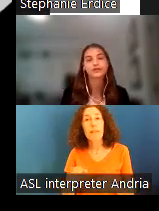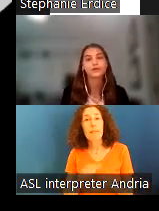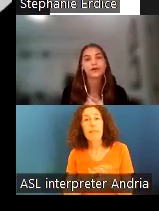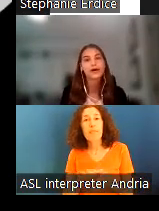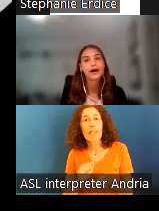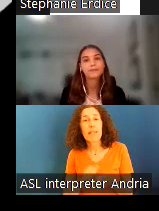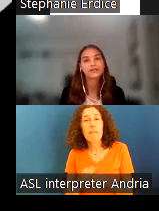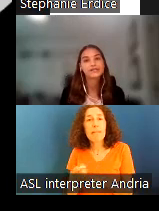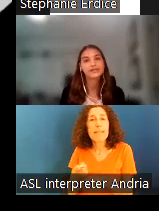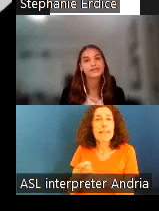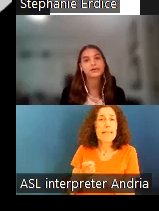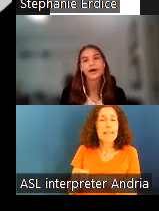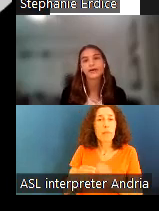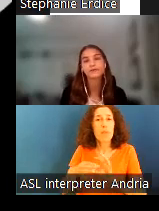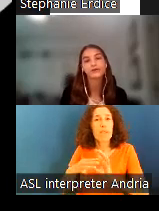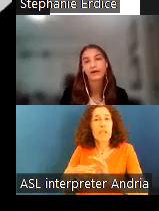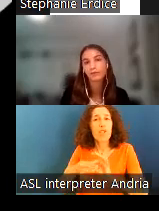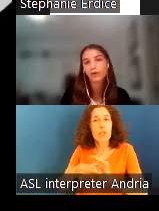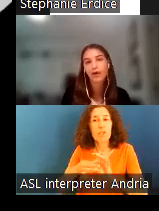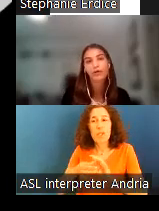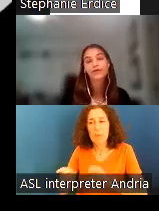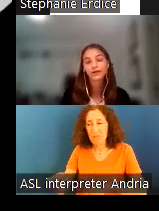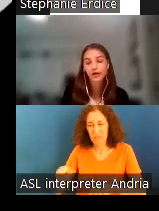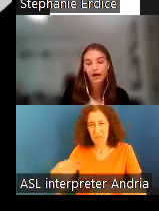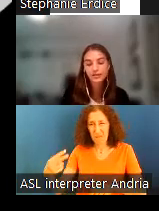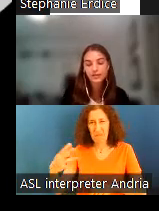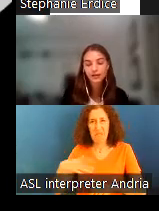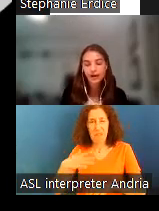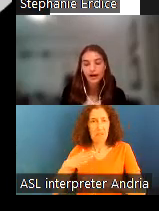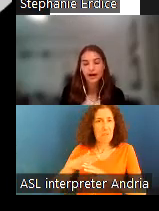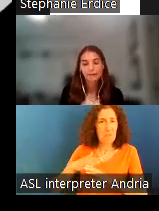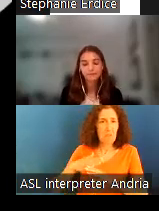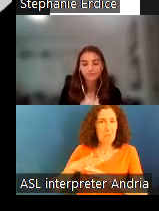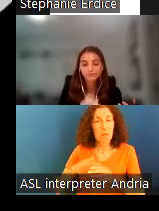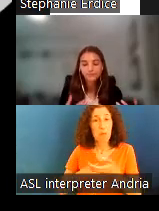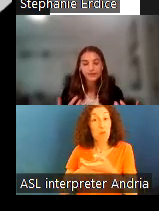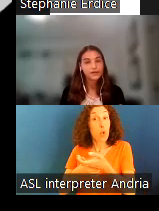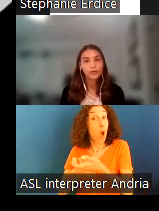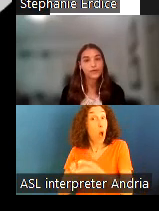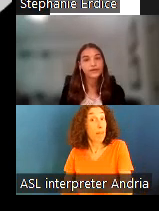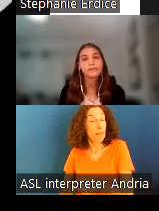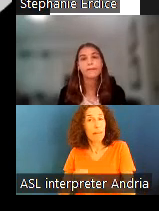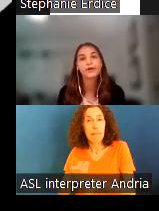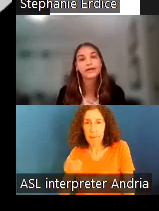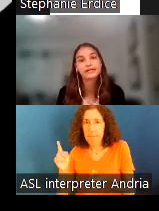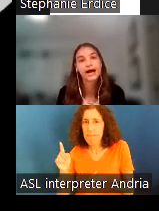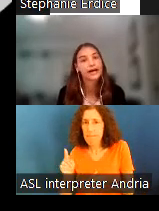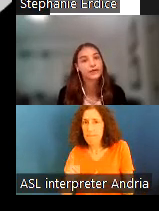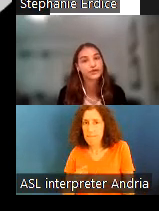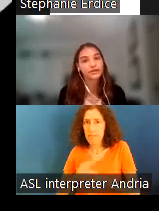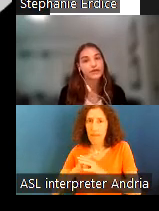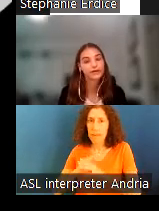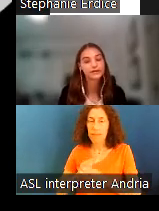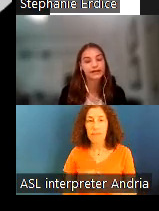helping professional, because it gets in the way of building that rapport or that trust. The important thing to remember is